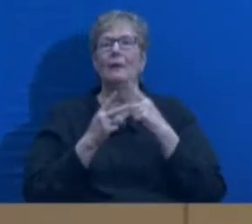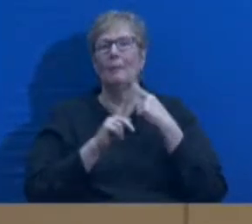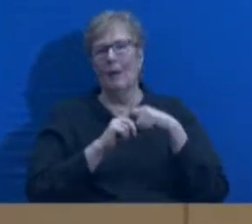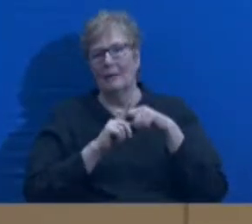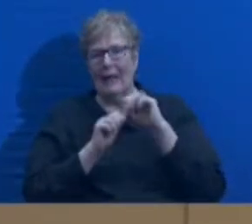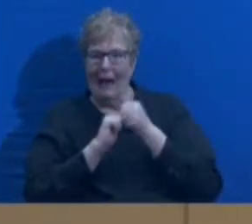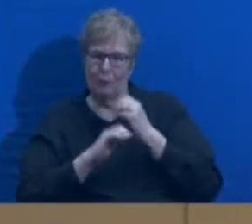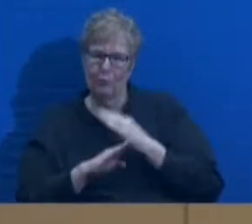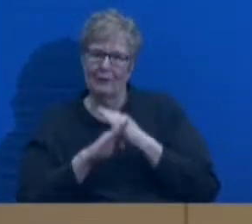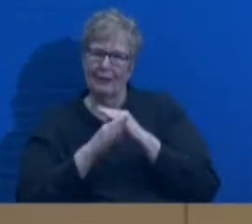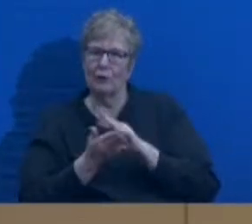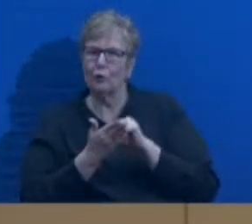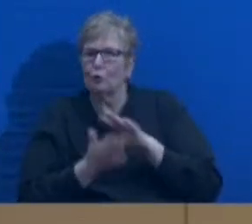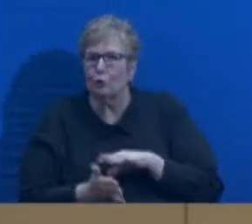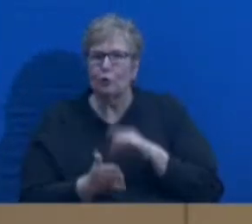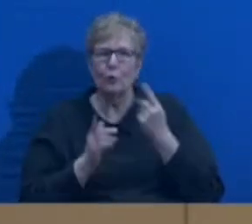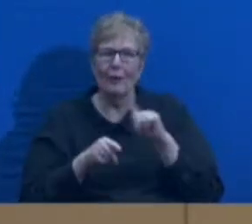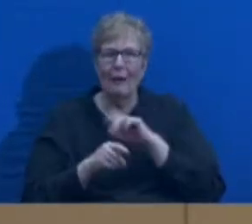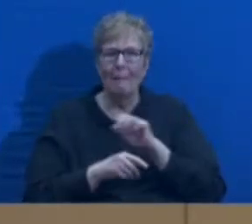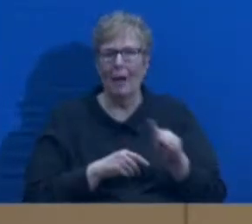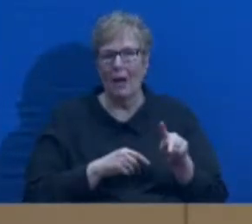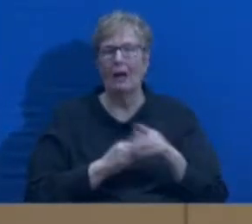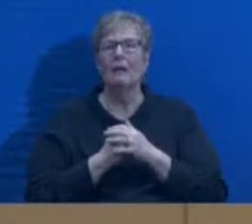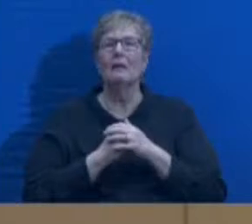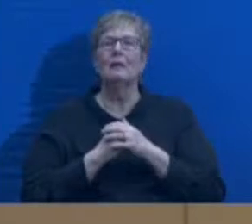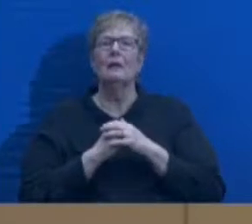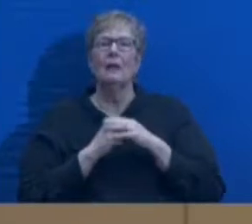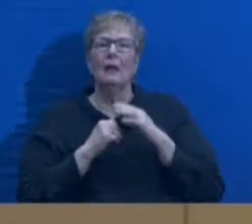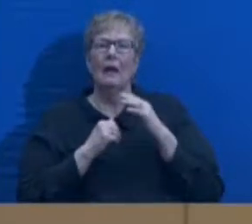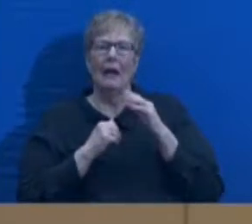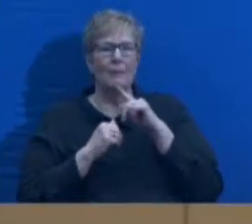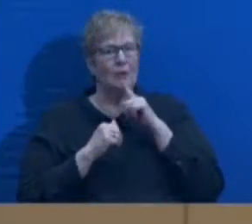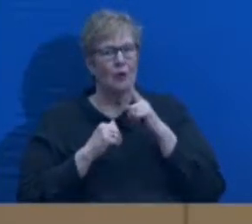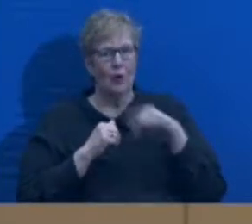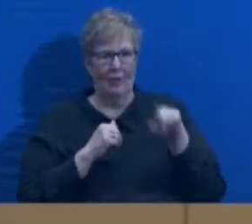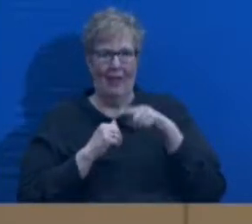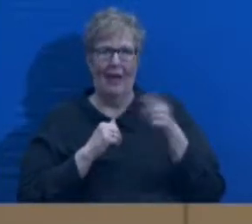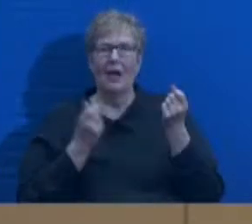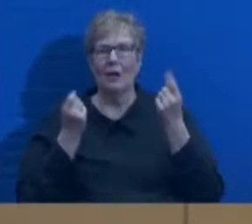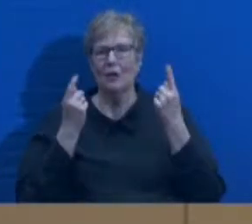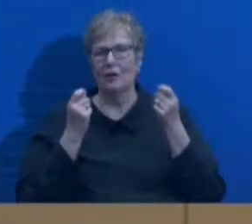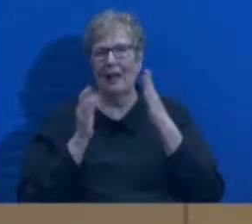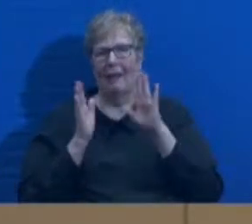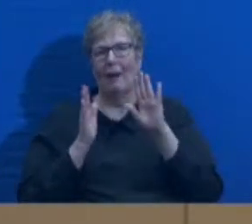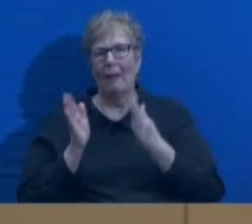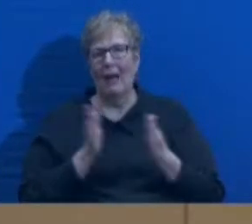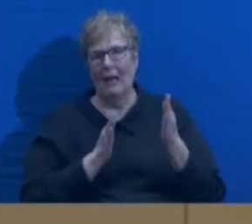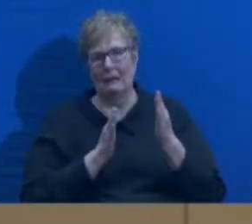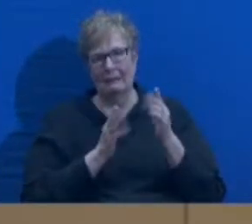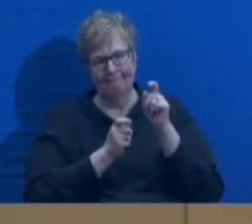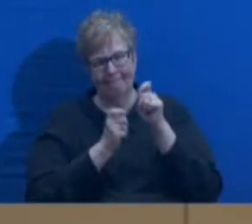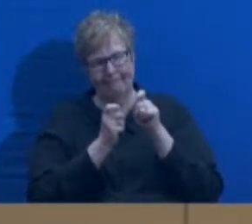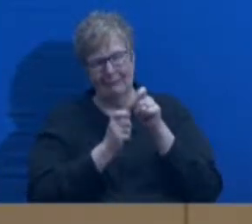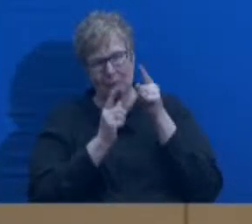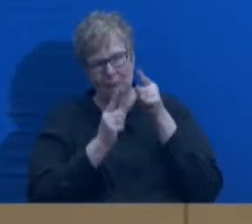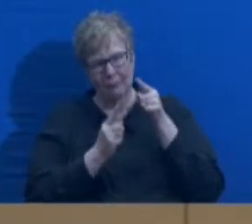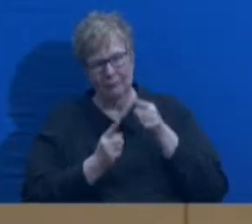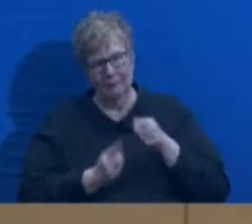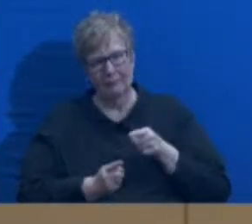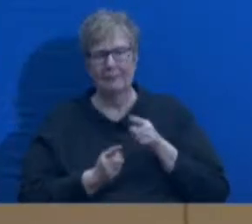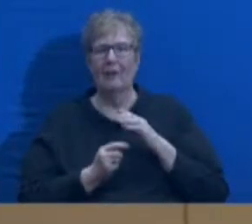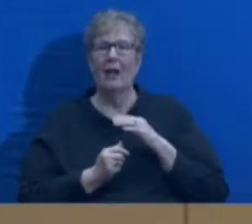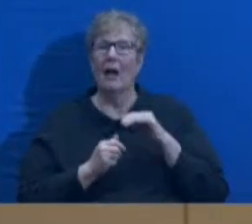students if and when they return, and to make sure that they are familiar with the plans in their venues. I want